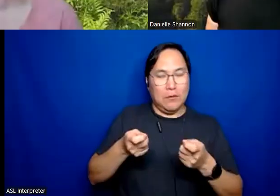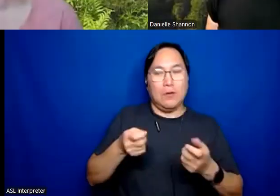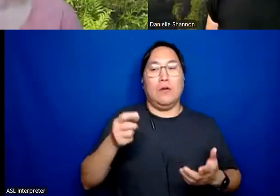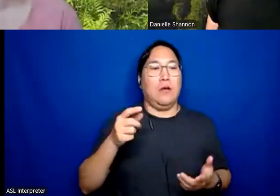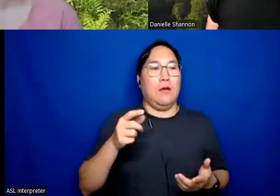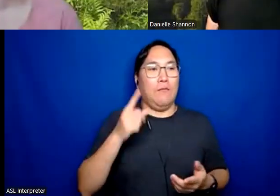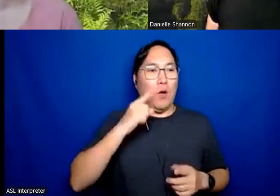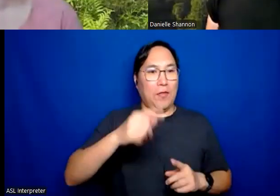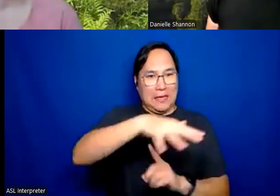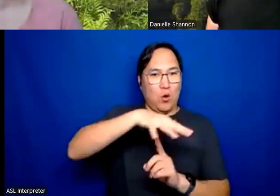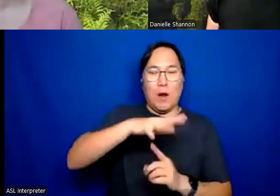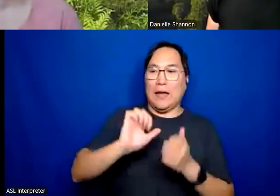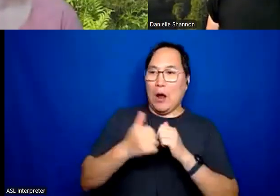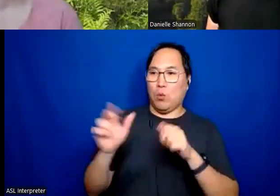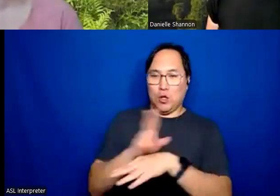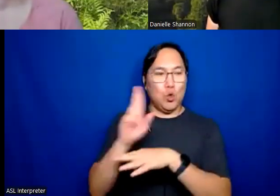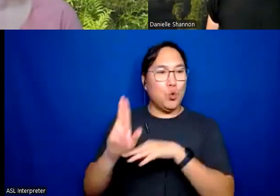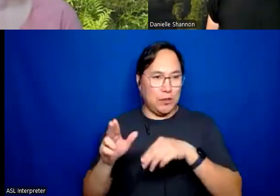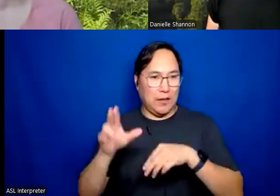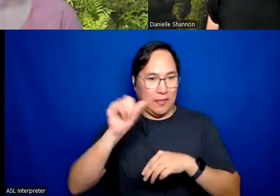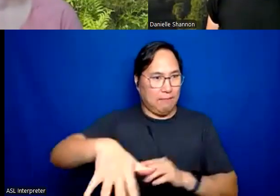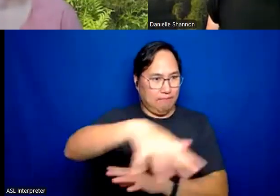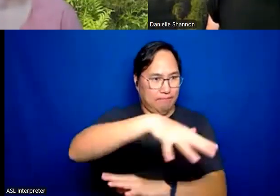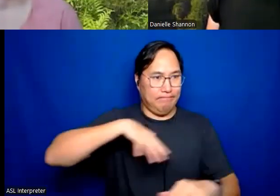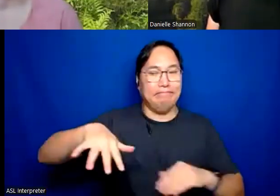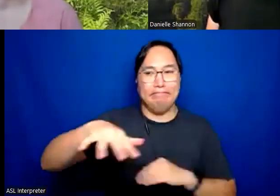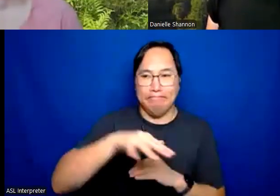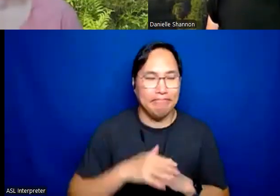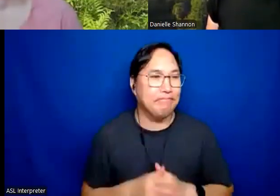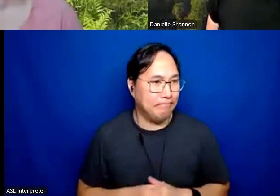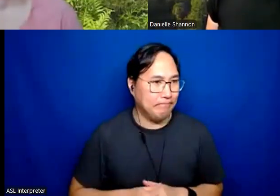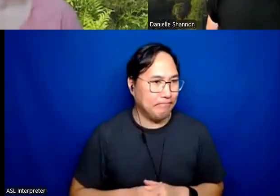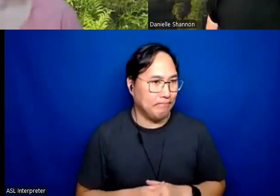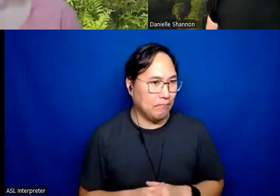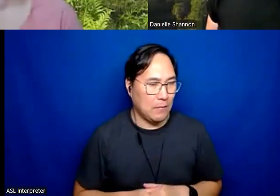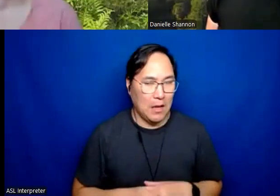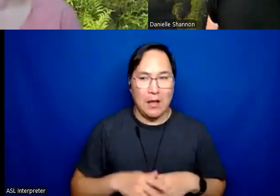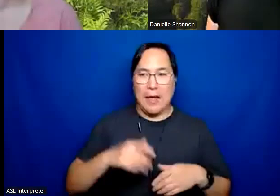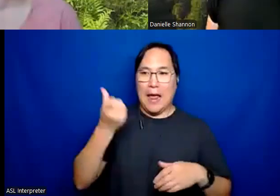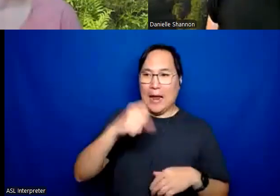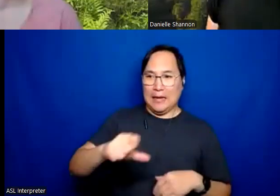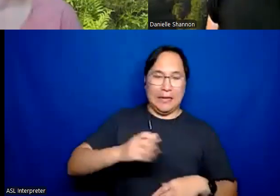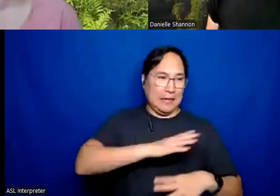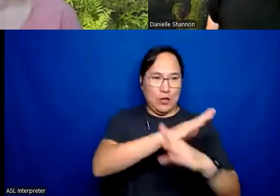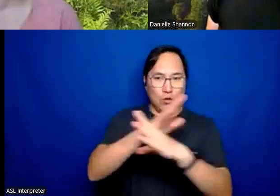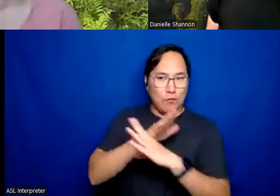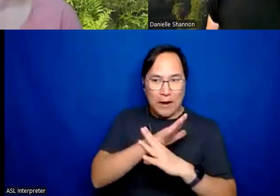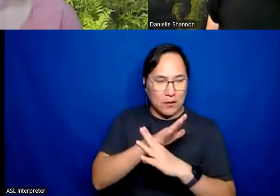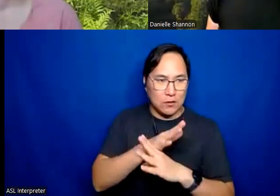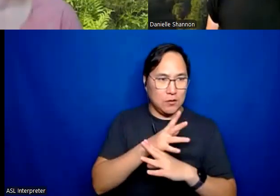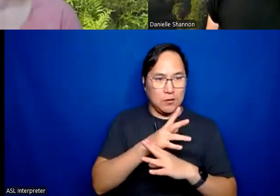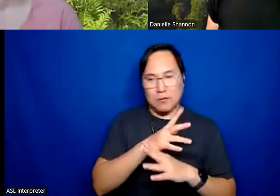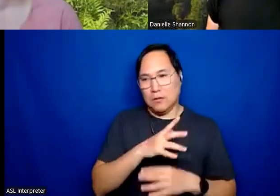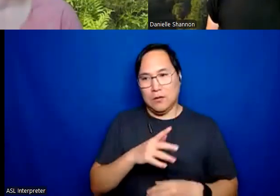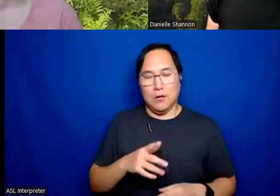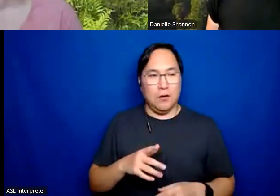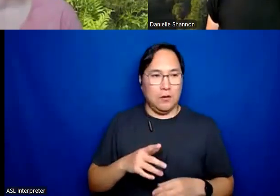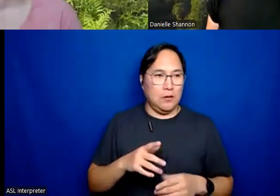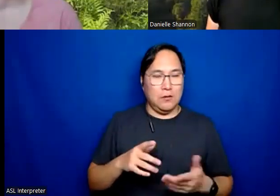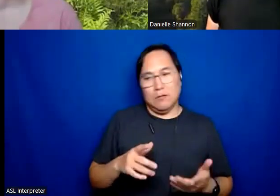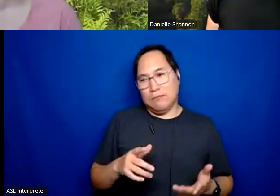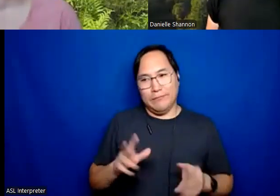people's use of ecosystems, I would say. And those interventions are seldom things that